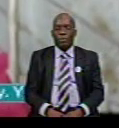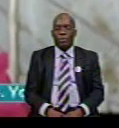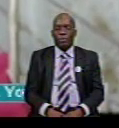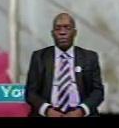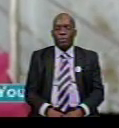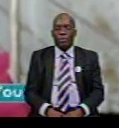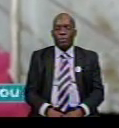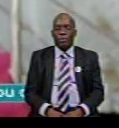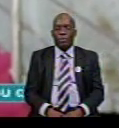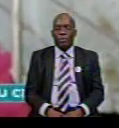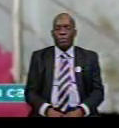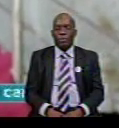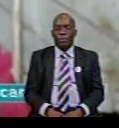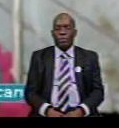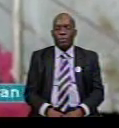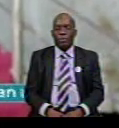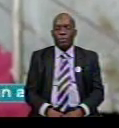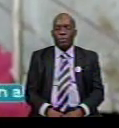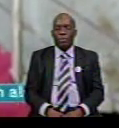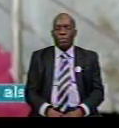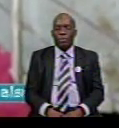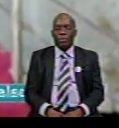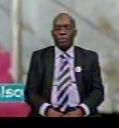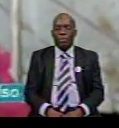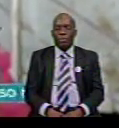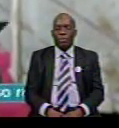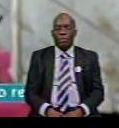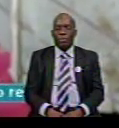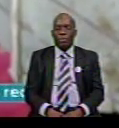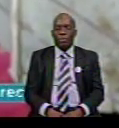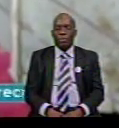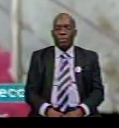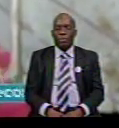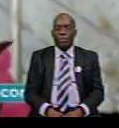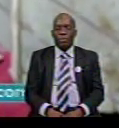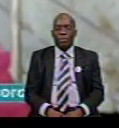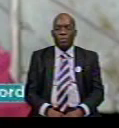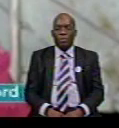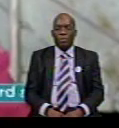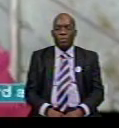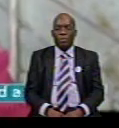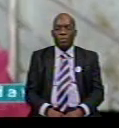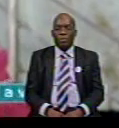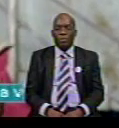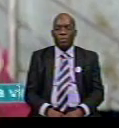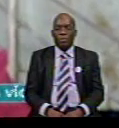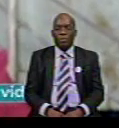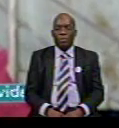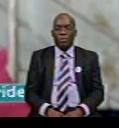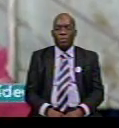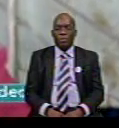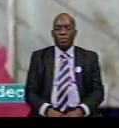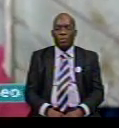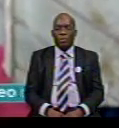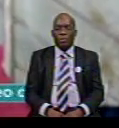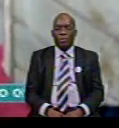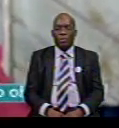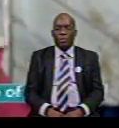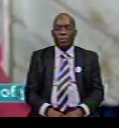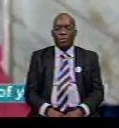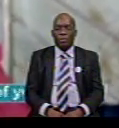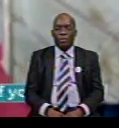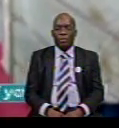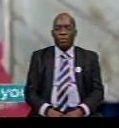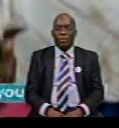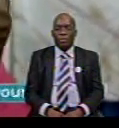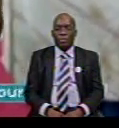with desperation, with expectation, with watchfulness on Thursday. She came here, she prayed, and by the